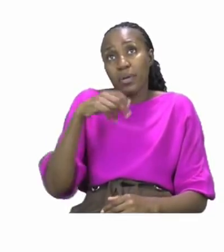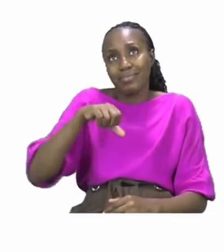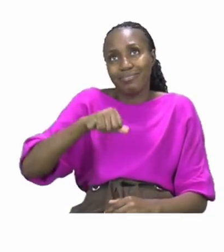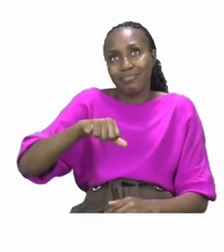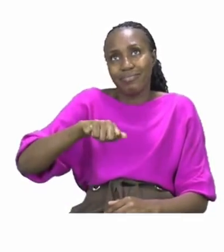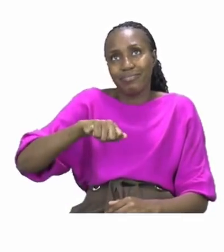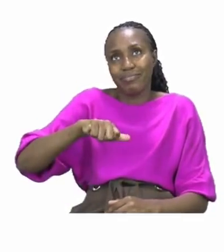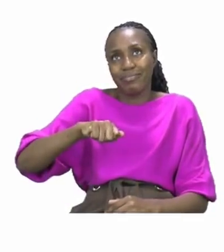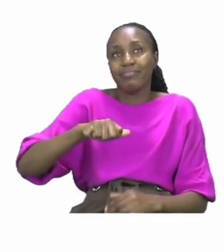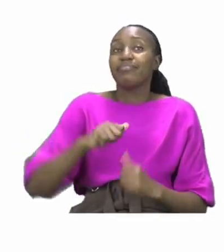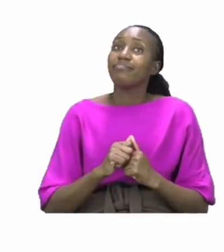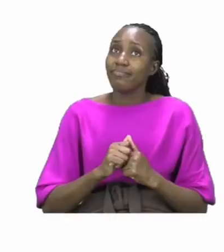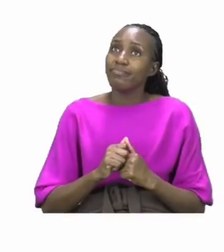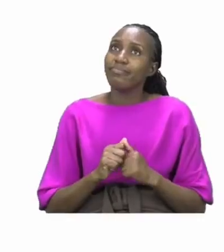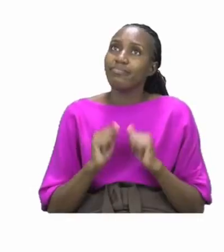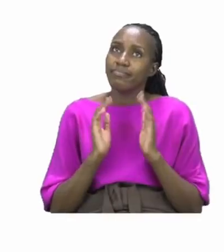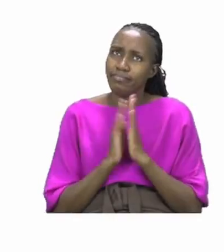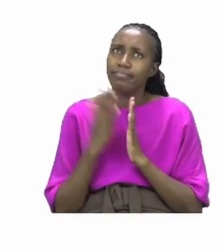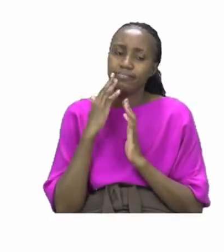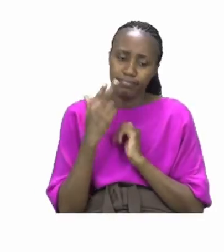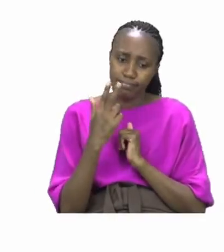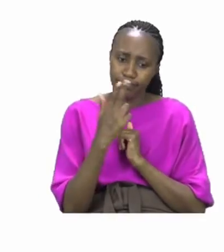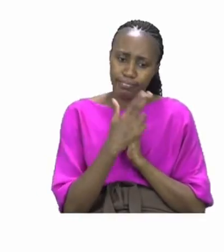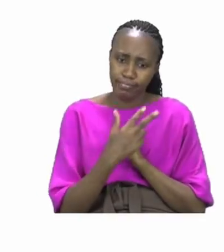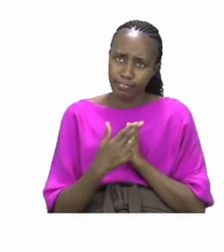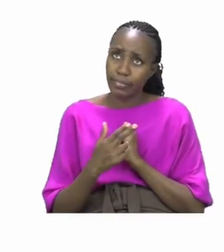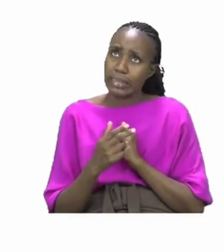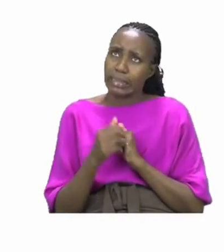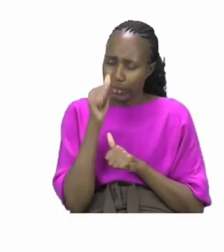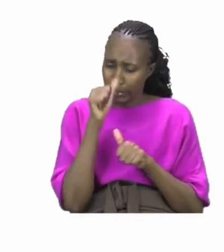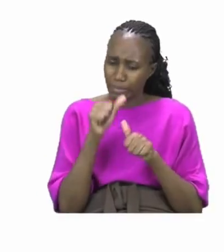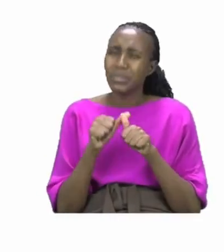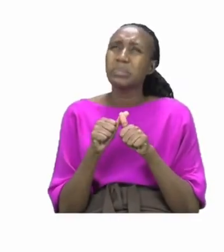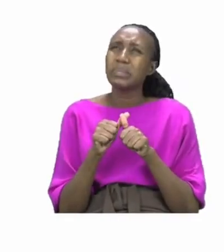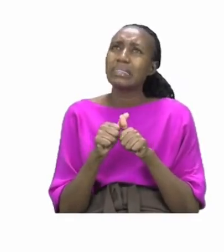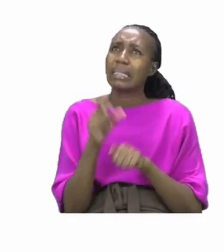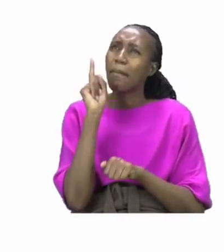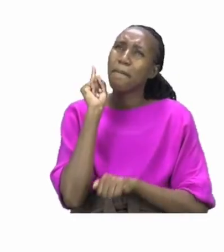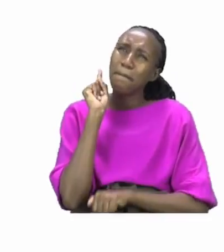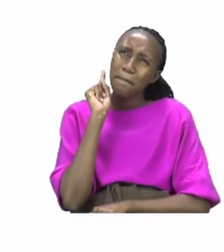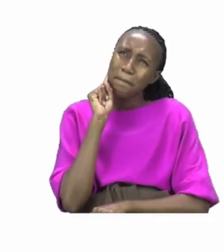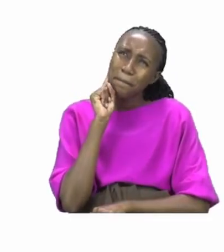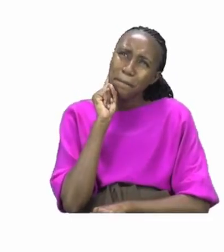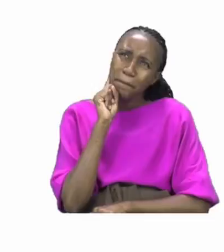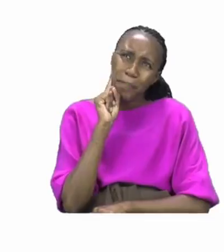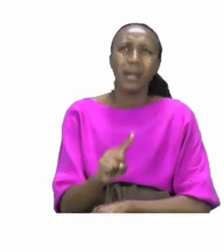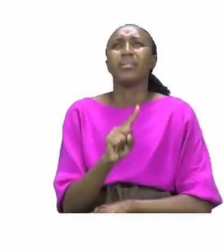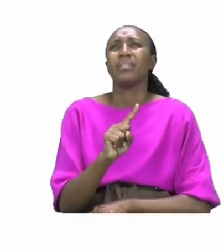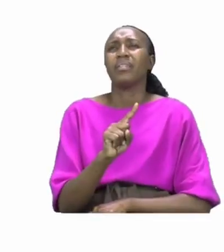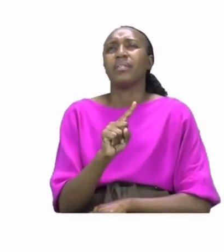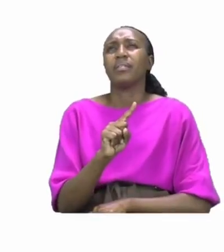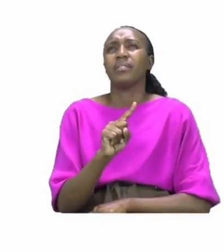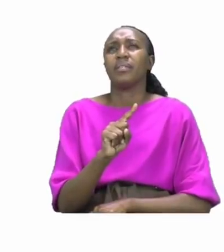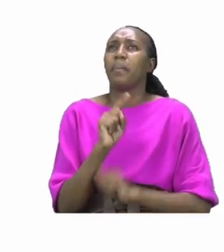Now, when you're cutting, boys and girls, remember safety first. I don't want you to get hurt. So